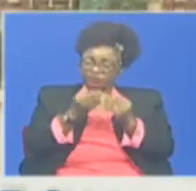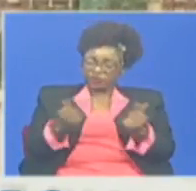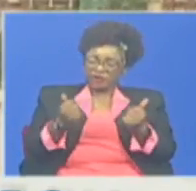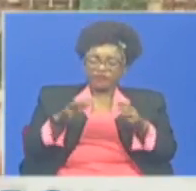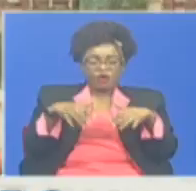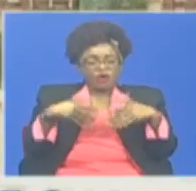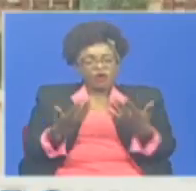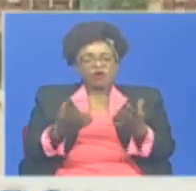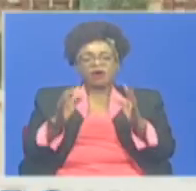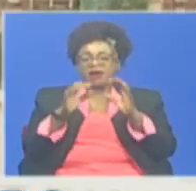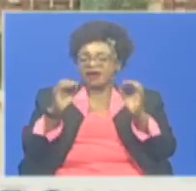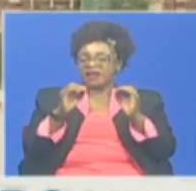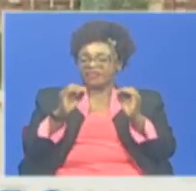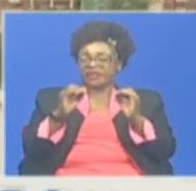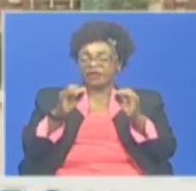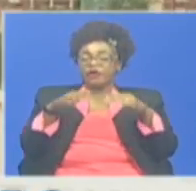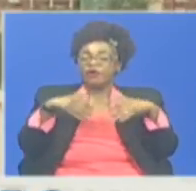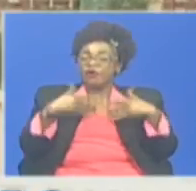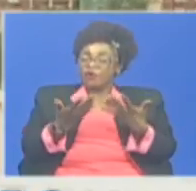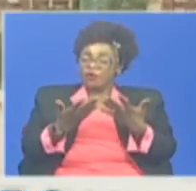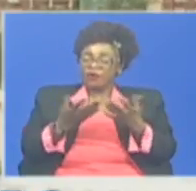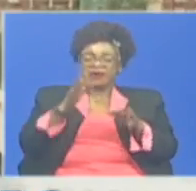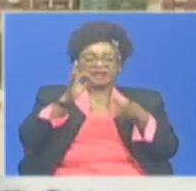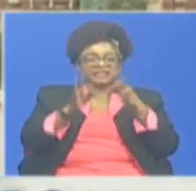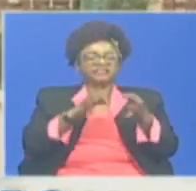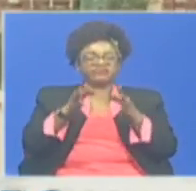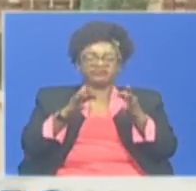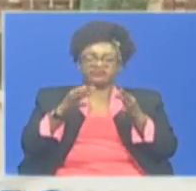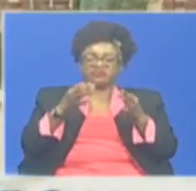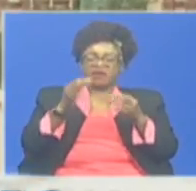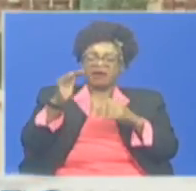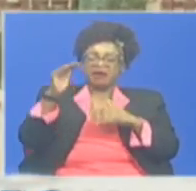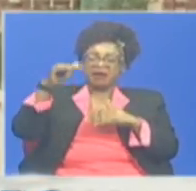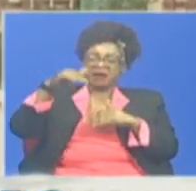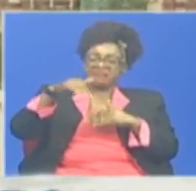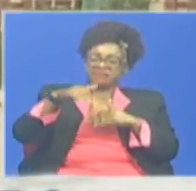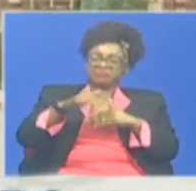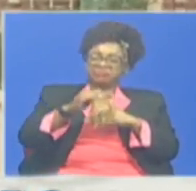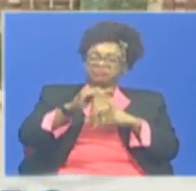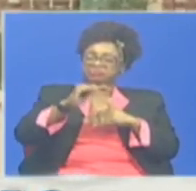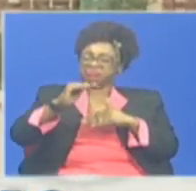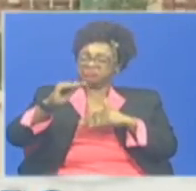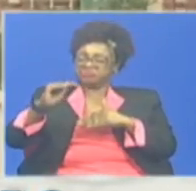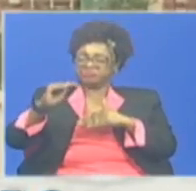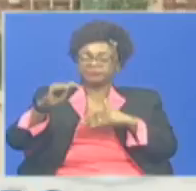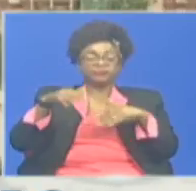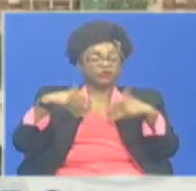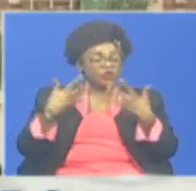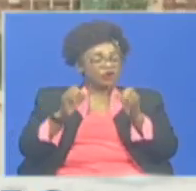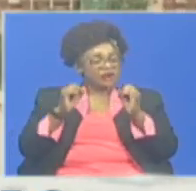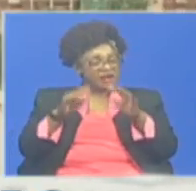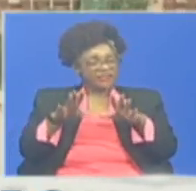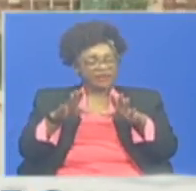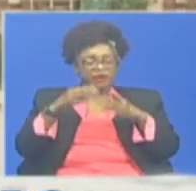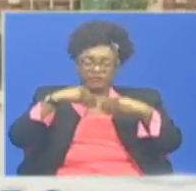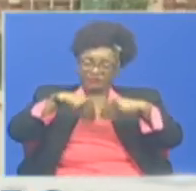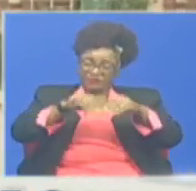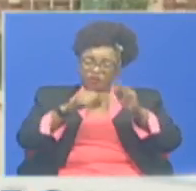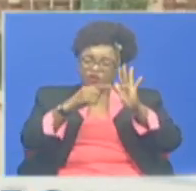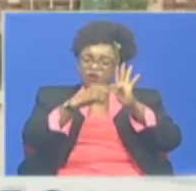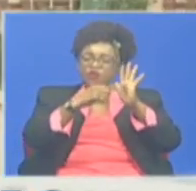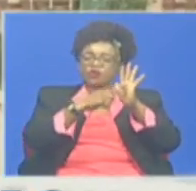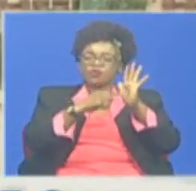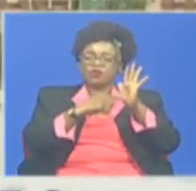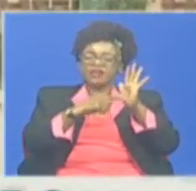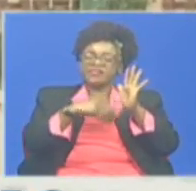not, or whether we are flattening the curve or not. The government is still calling upon you to adhere to the rules that it is releasing on a daily